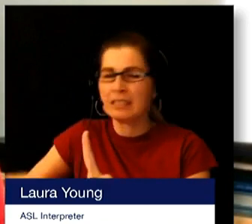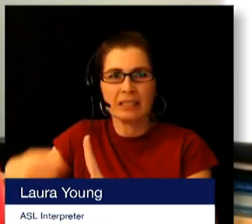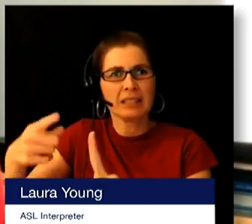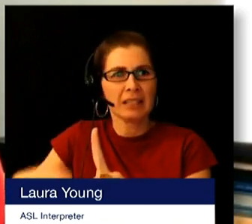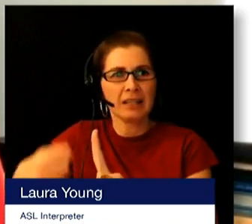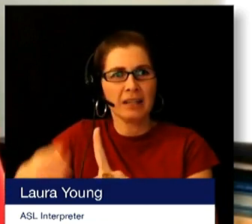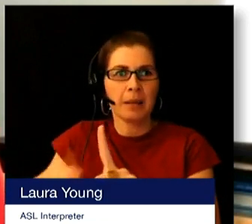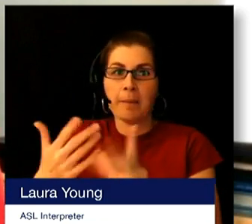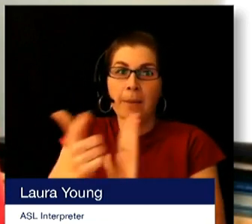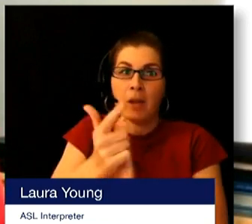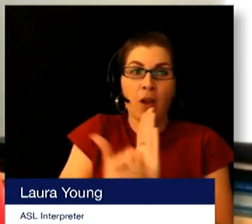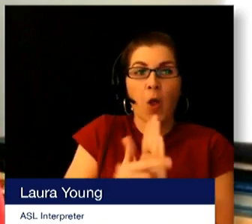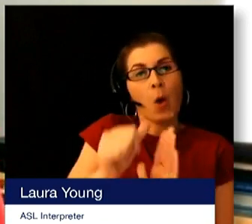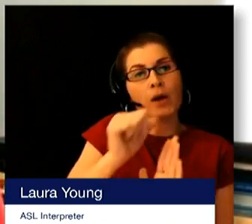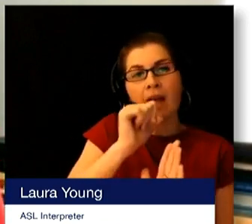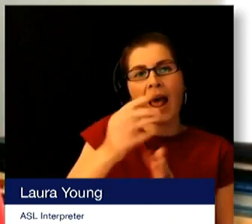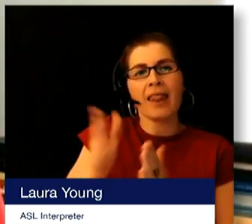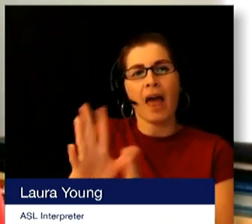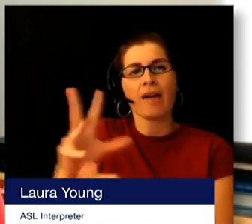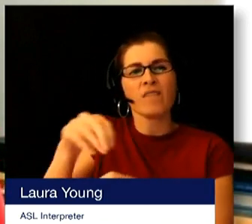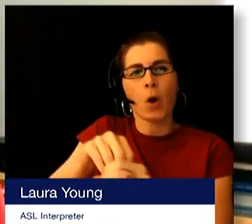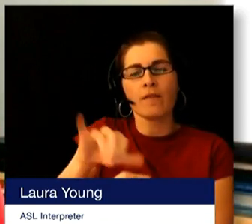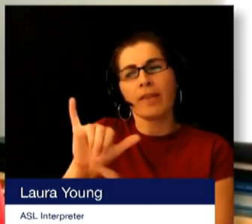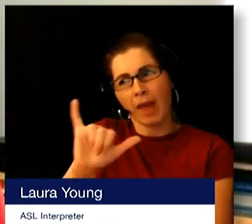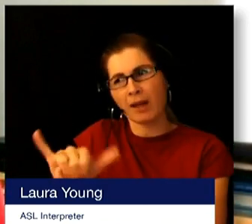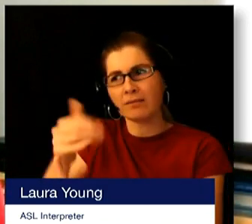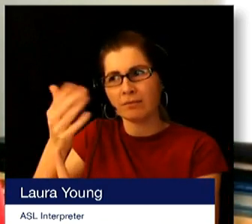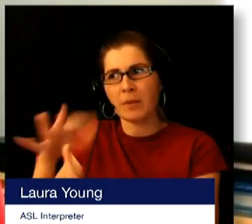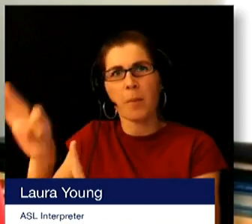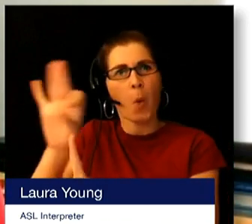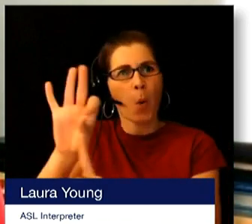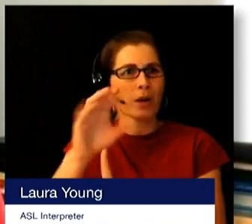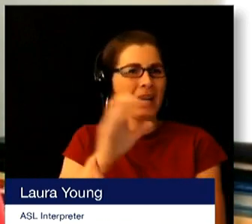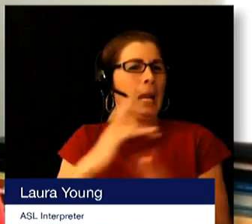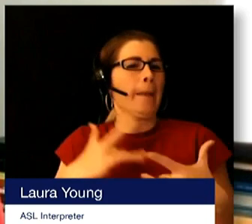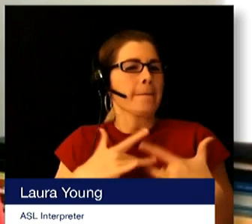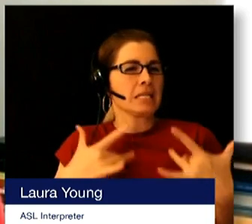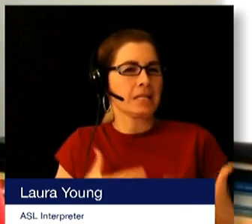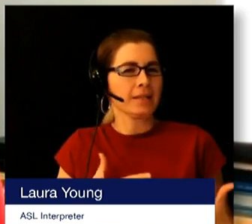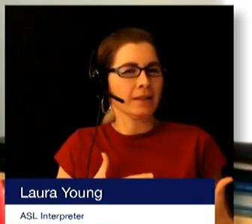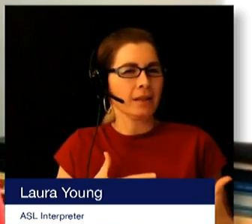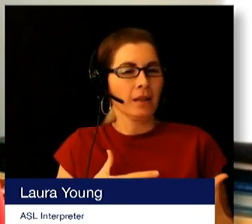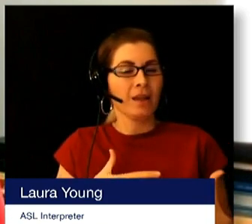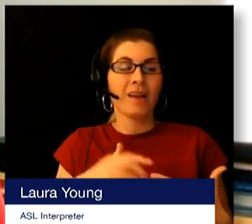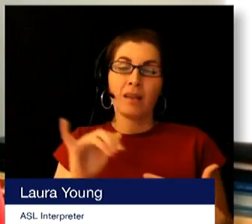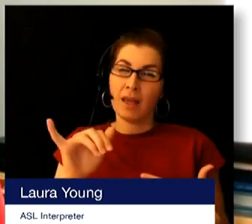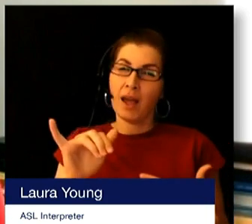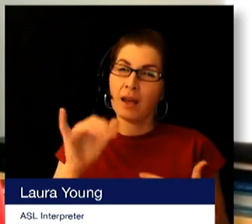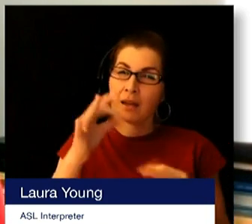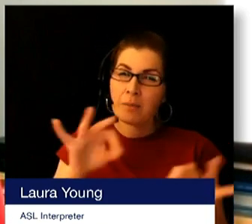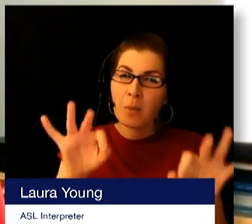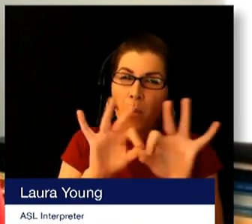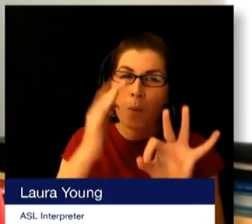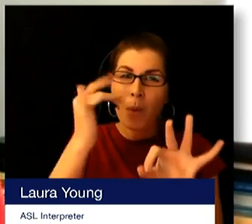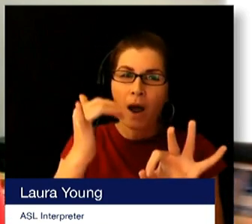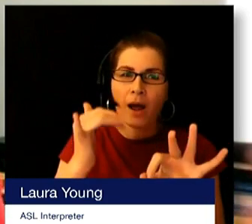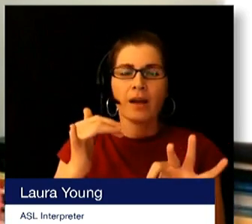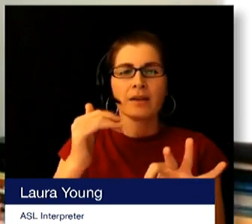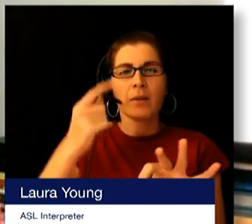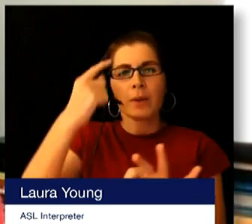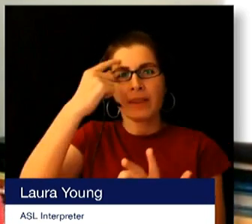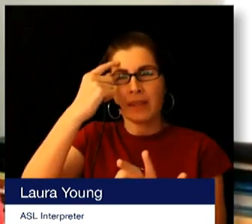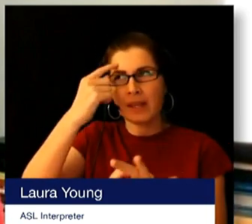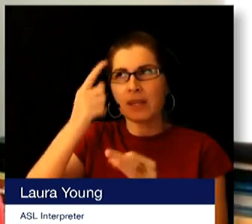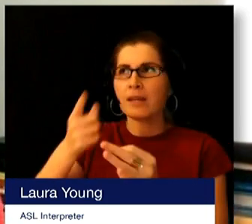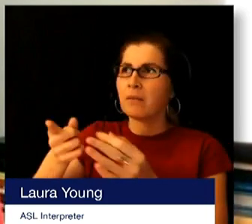statute didn't allow to come into play. And that's really important when we're considering treating people as individuals who are going to be released